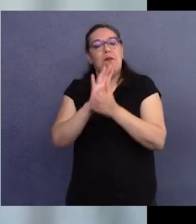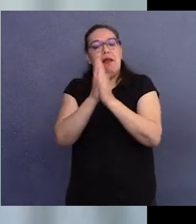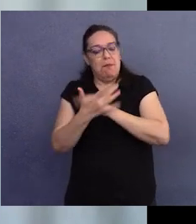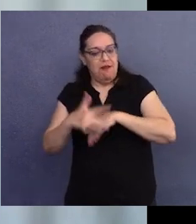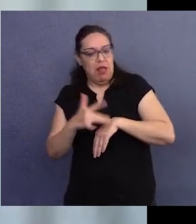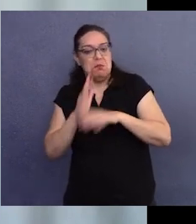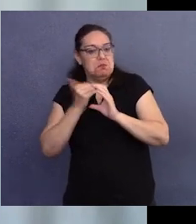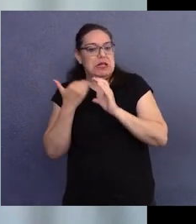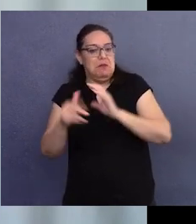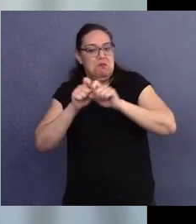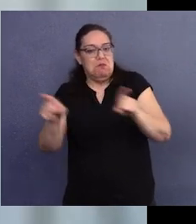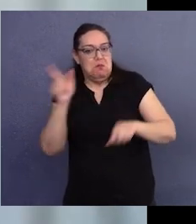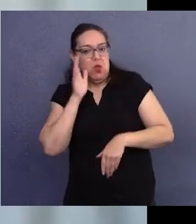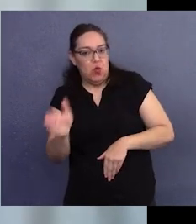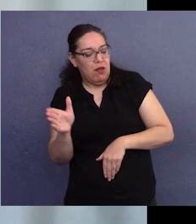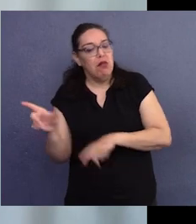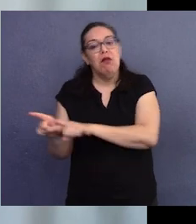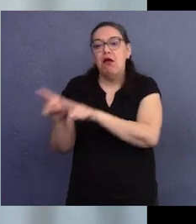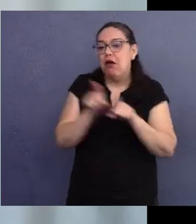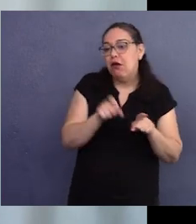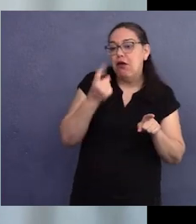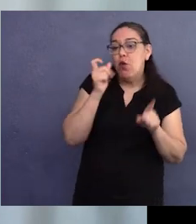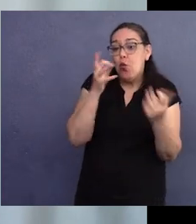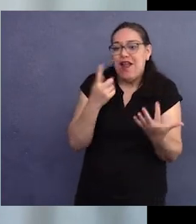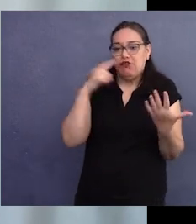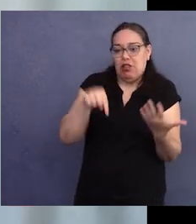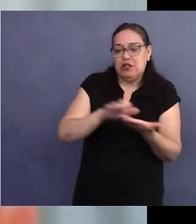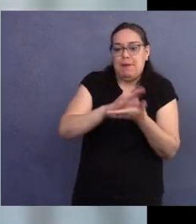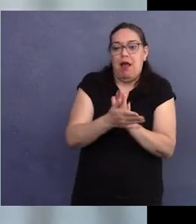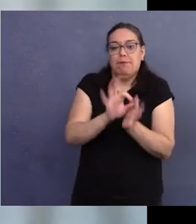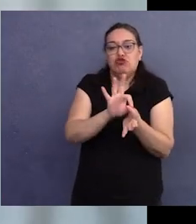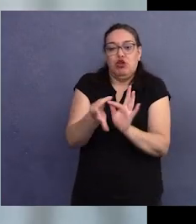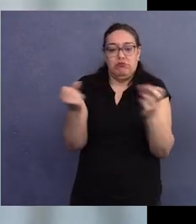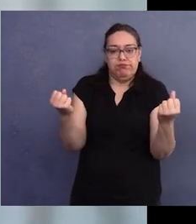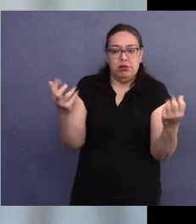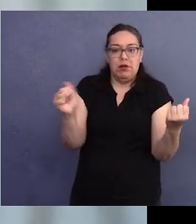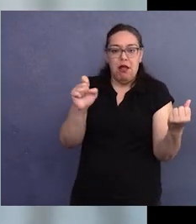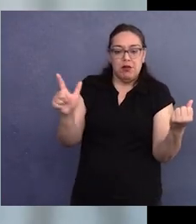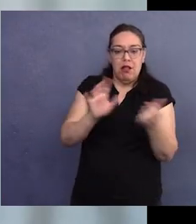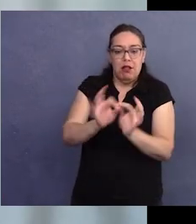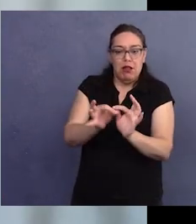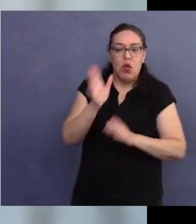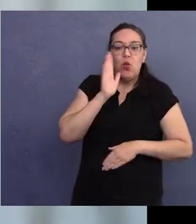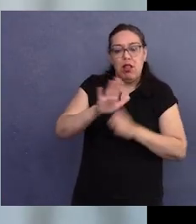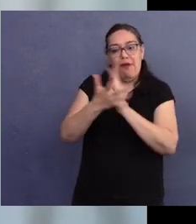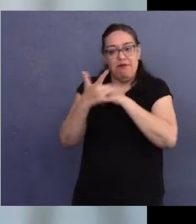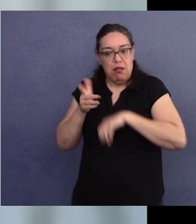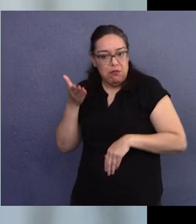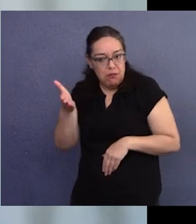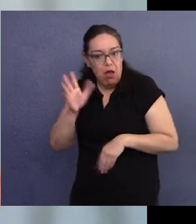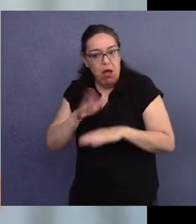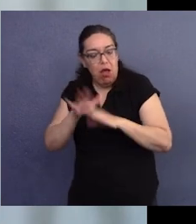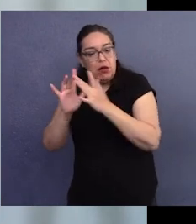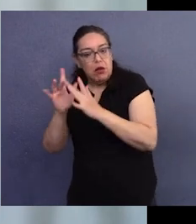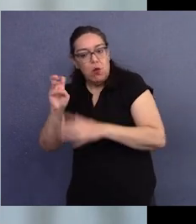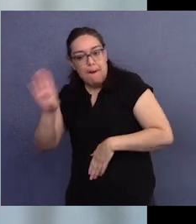everybody. And then we're also waiting to have this translated into ASL. So that will be available on the website as well